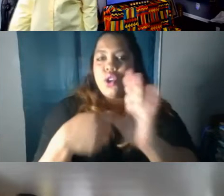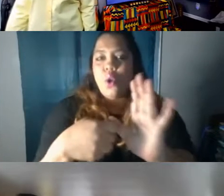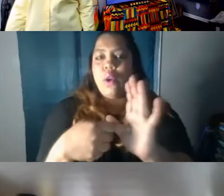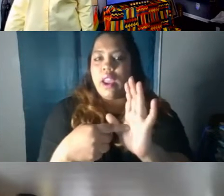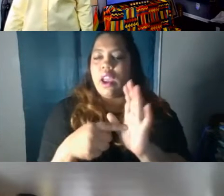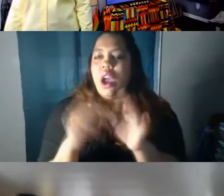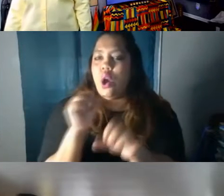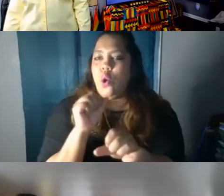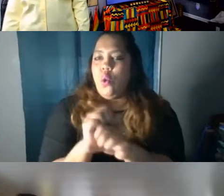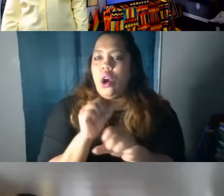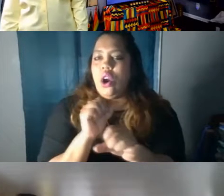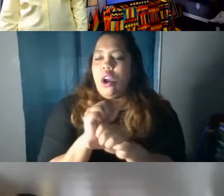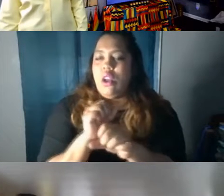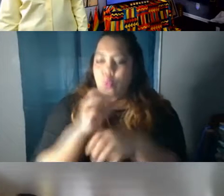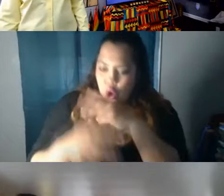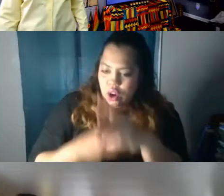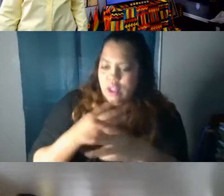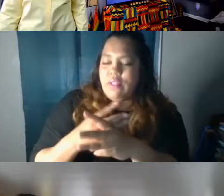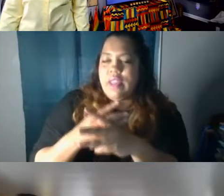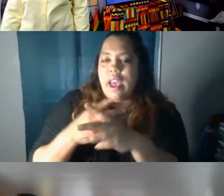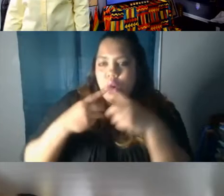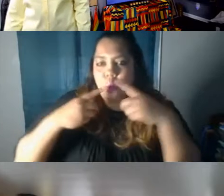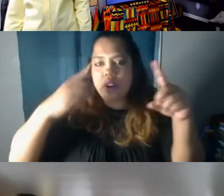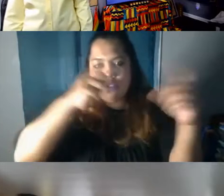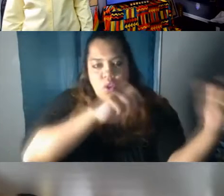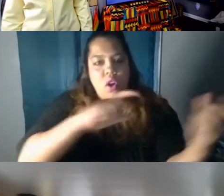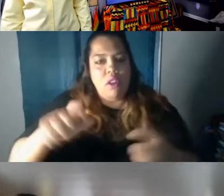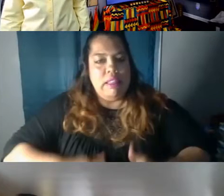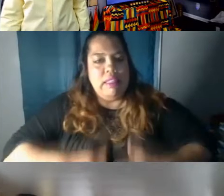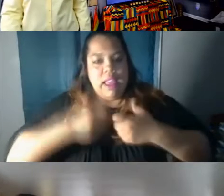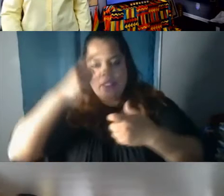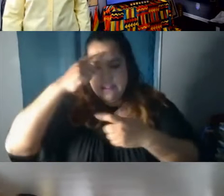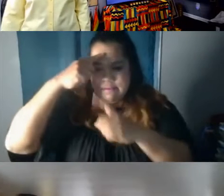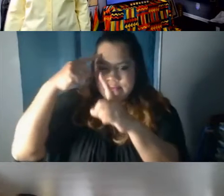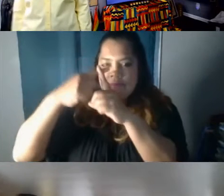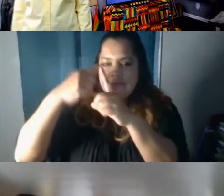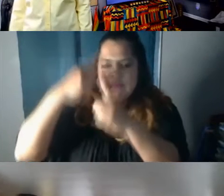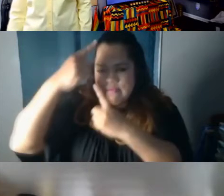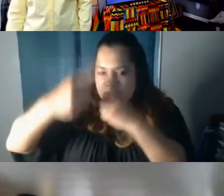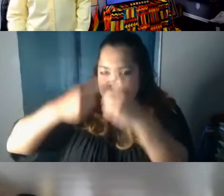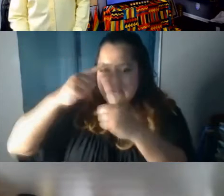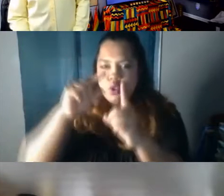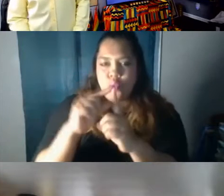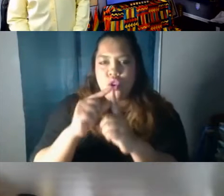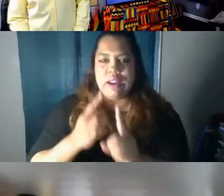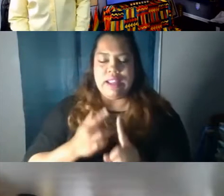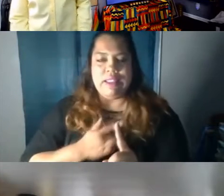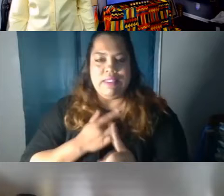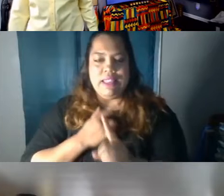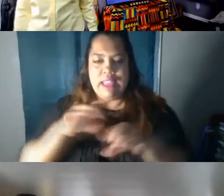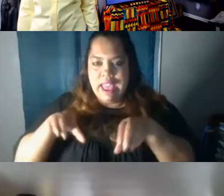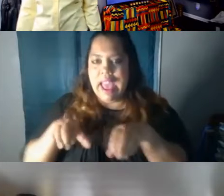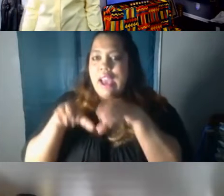thought, word, feeling, deed, and one human interaction at a time. We